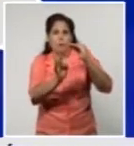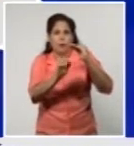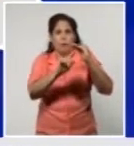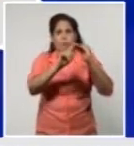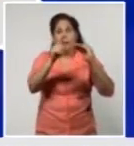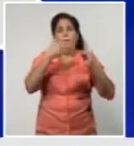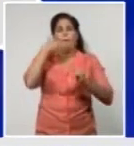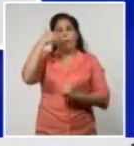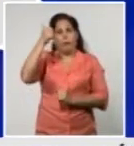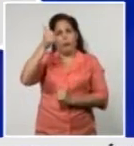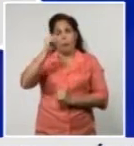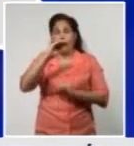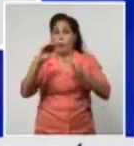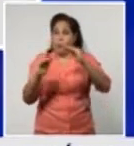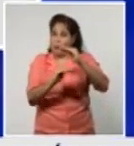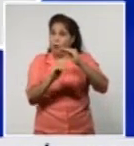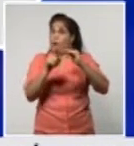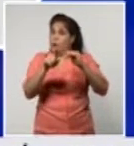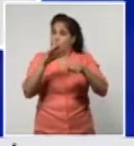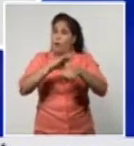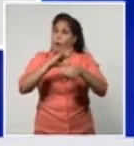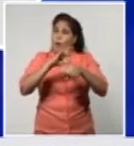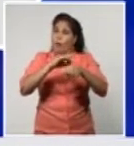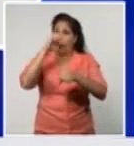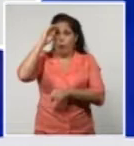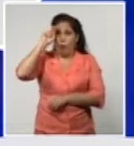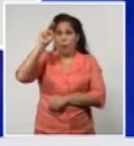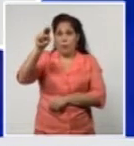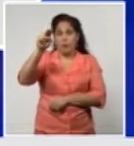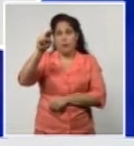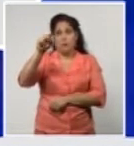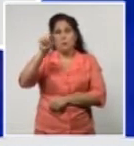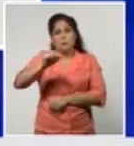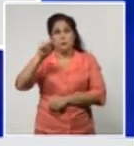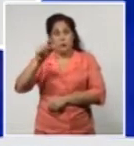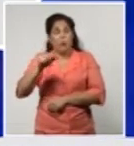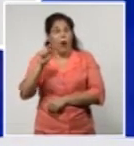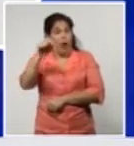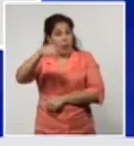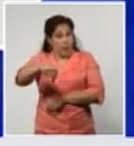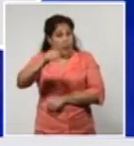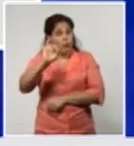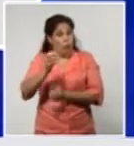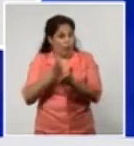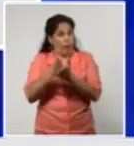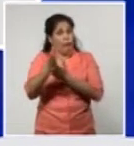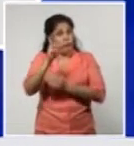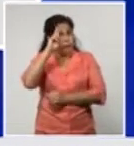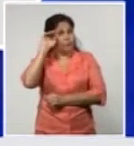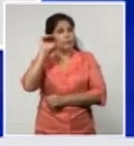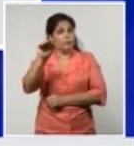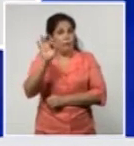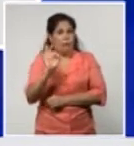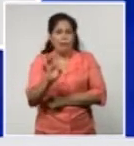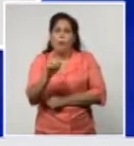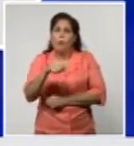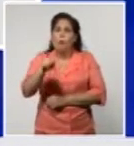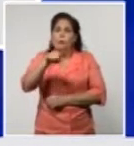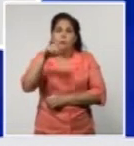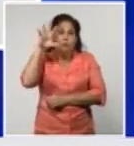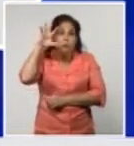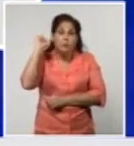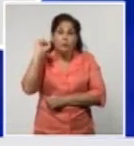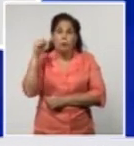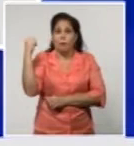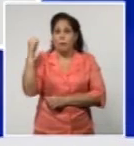blue, which is the most favorable scenario where we had been maintained. And at some point, we had even managed to